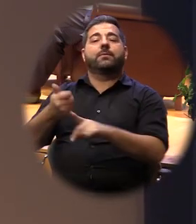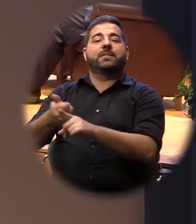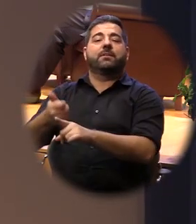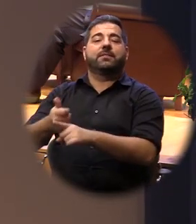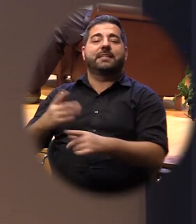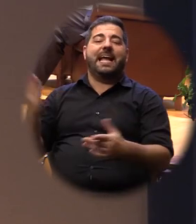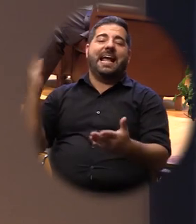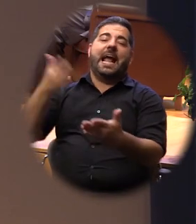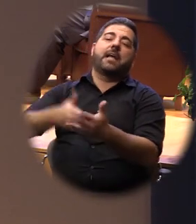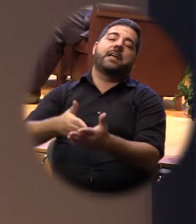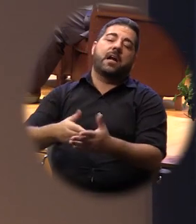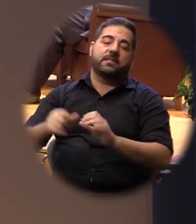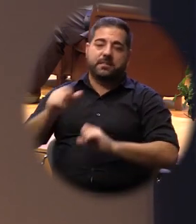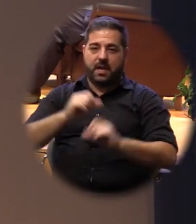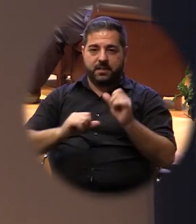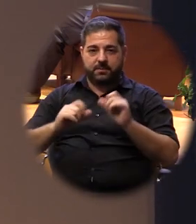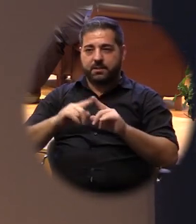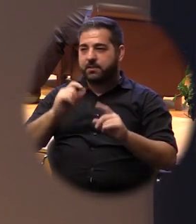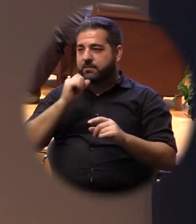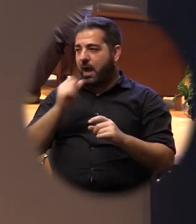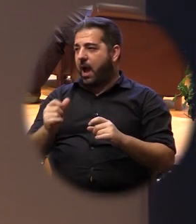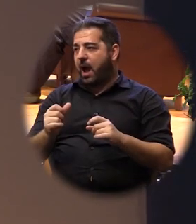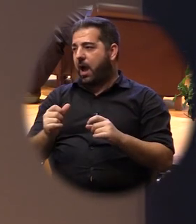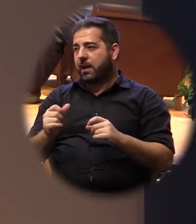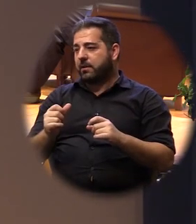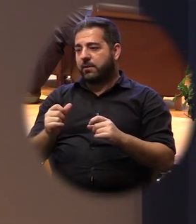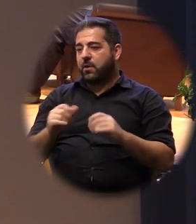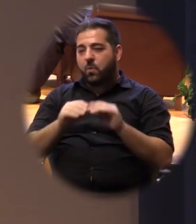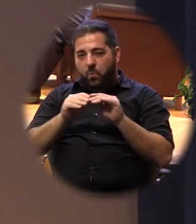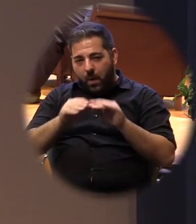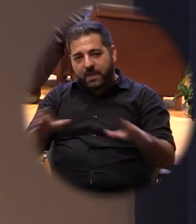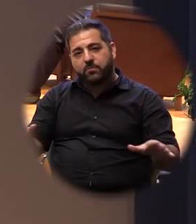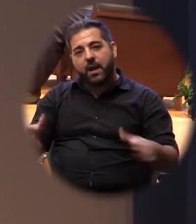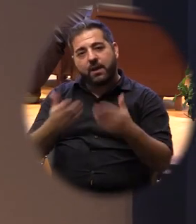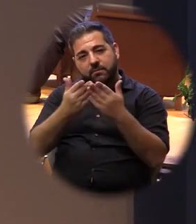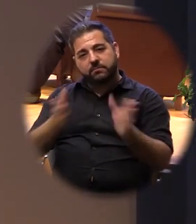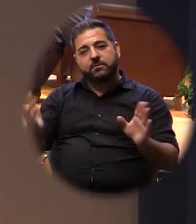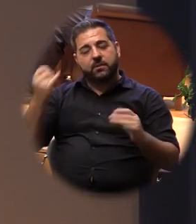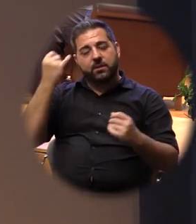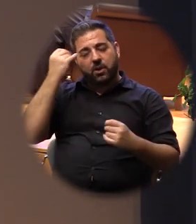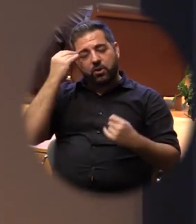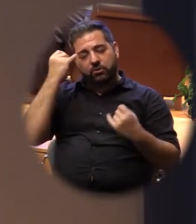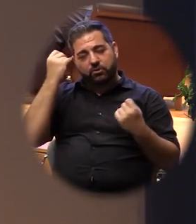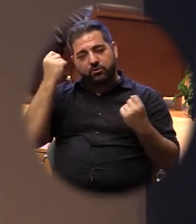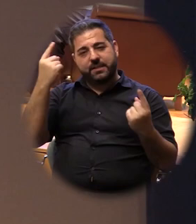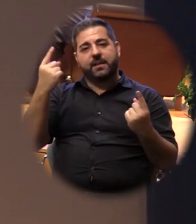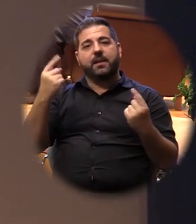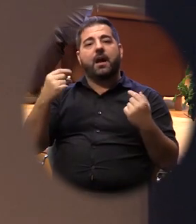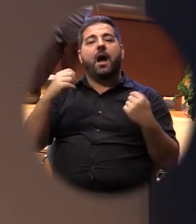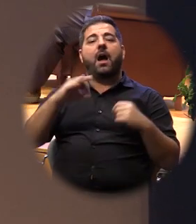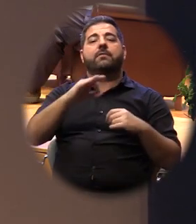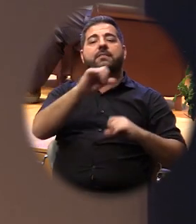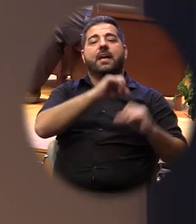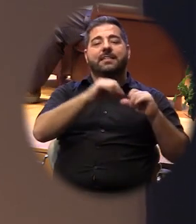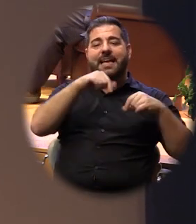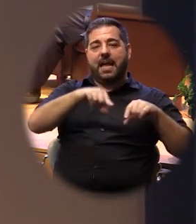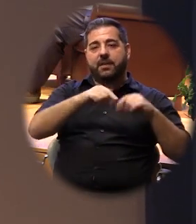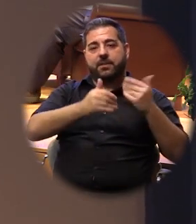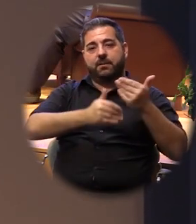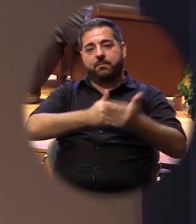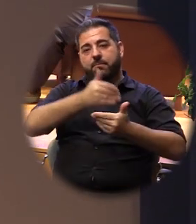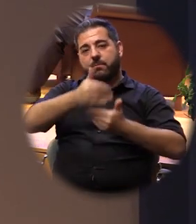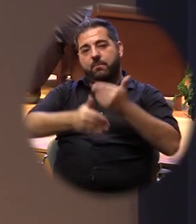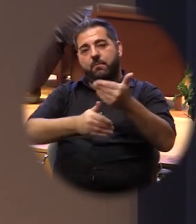anti-science. But there's not necessarily widespread understanding of science as process, which is so central